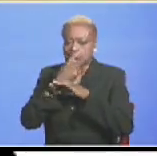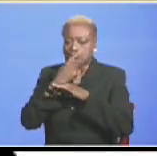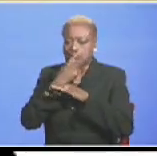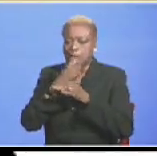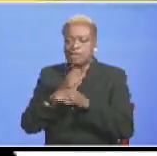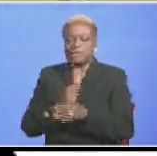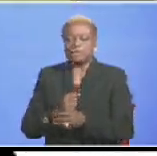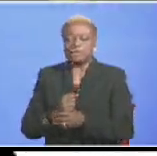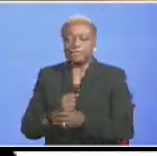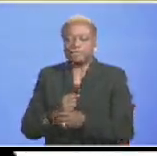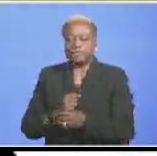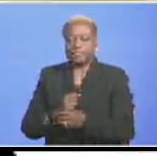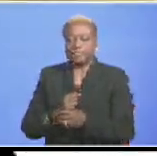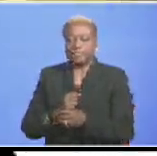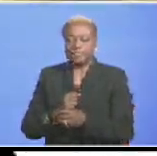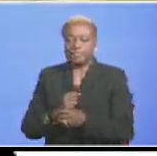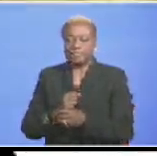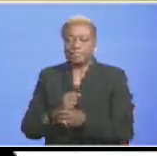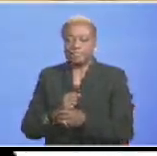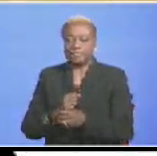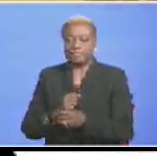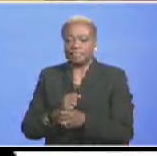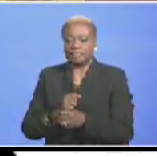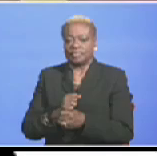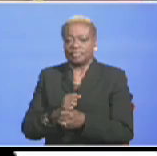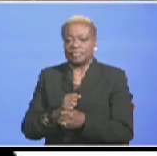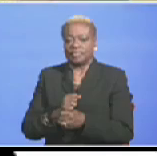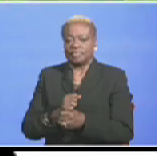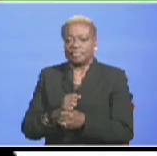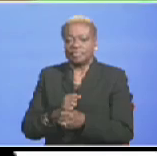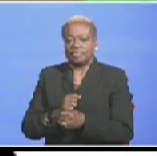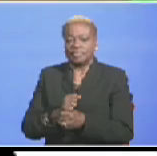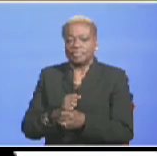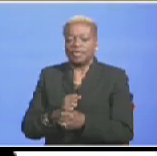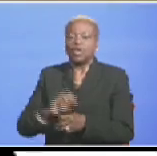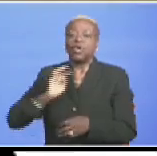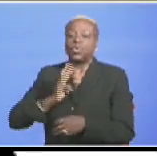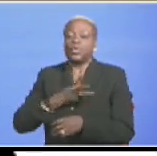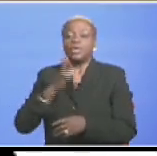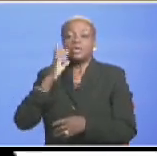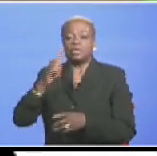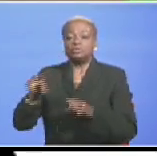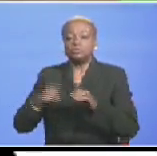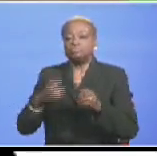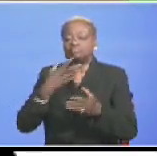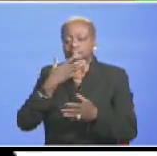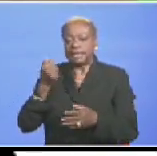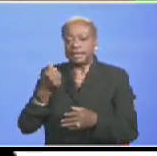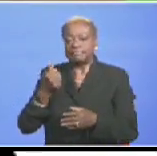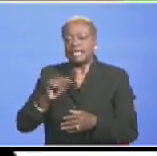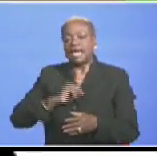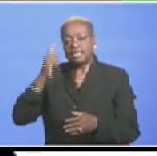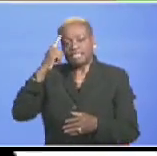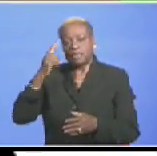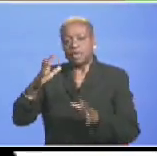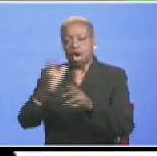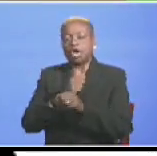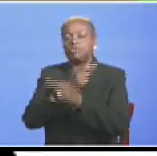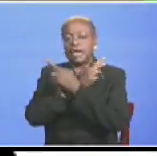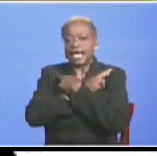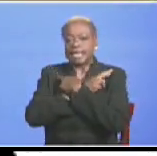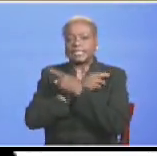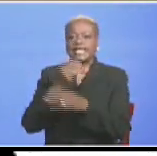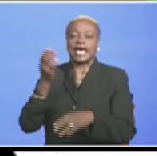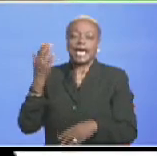23-25, 25-21, and 25-18. We could have done better. I think that we relaxed. We got relaxed after the first